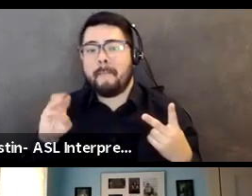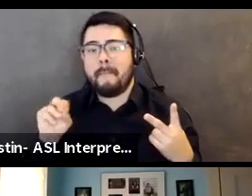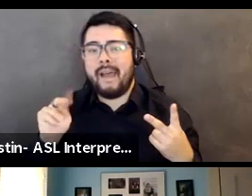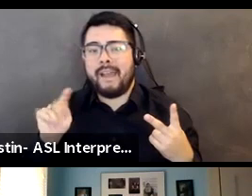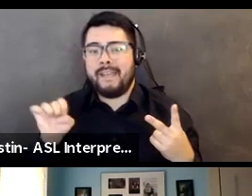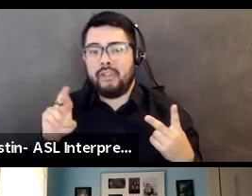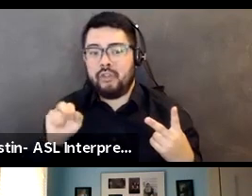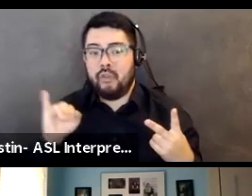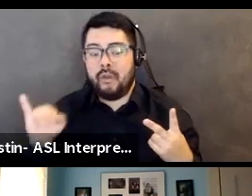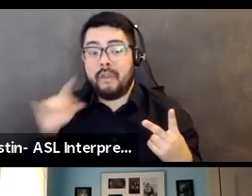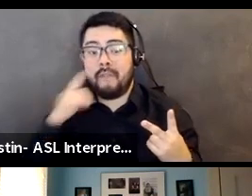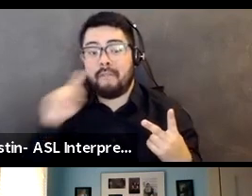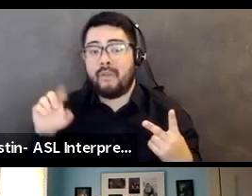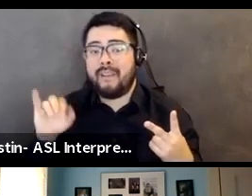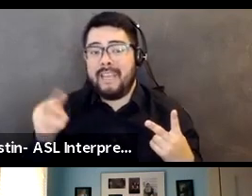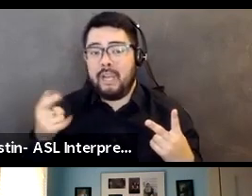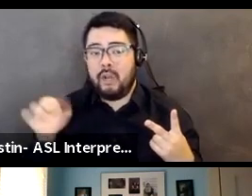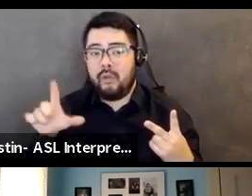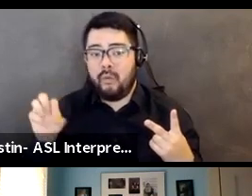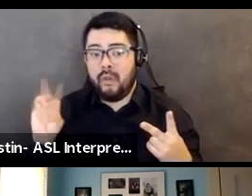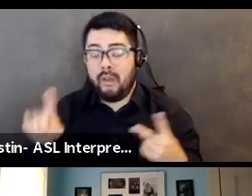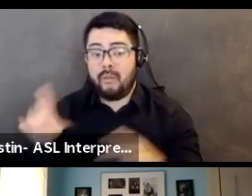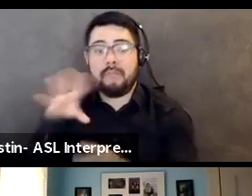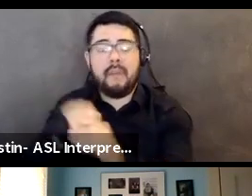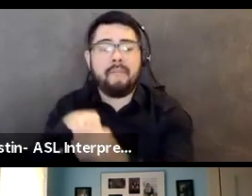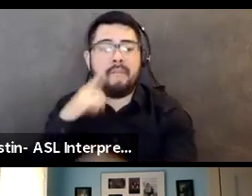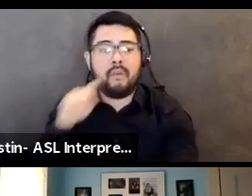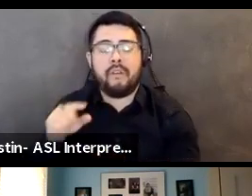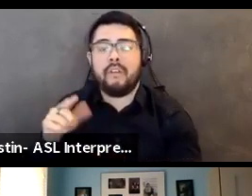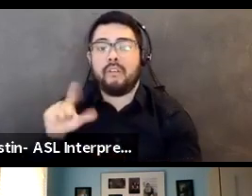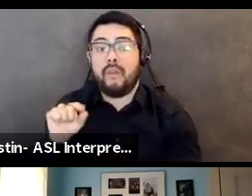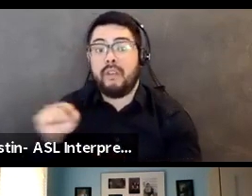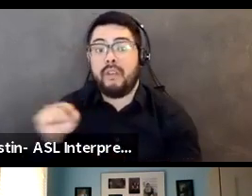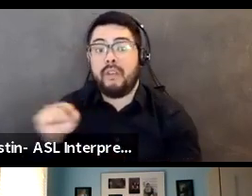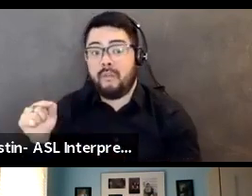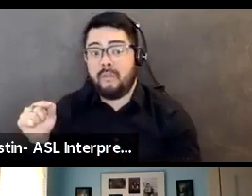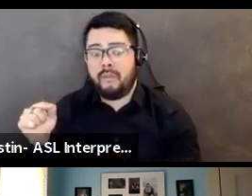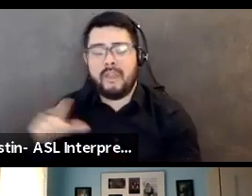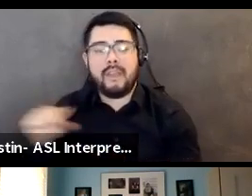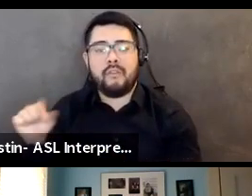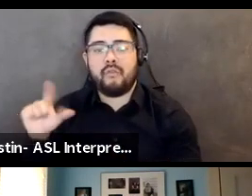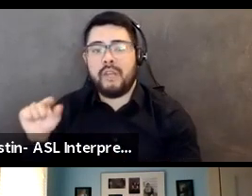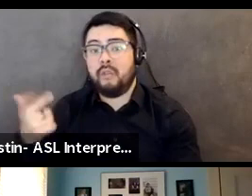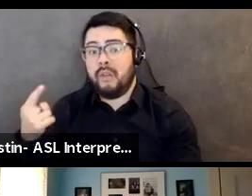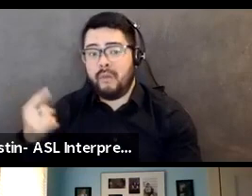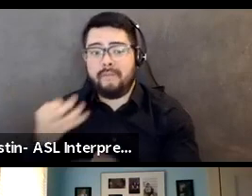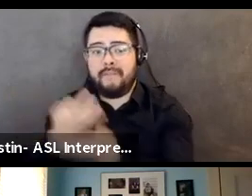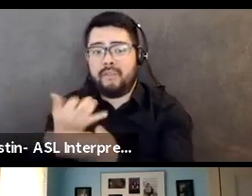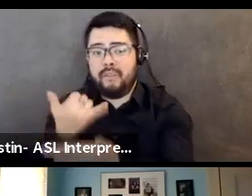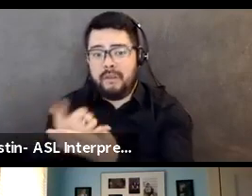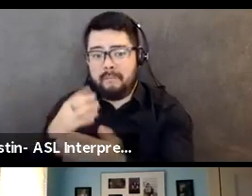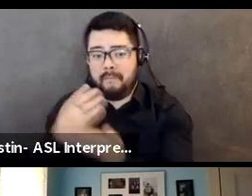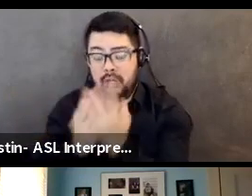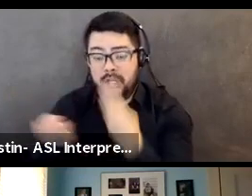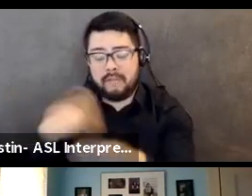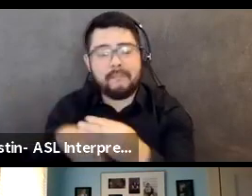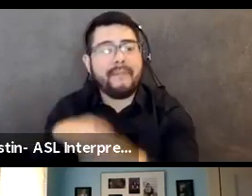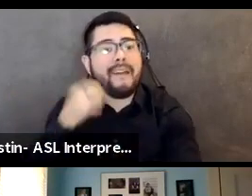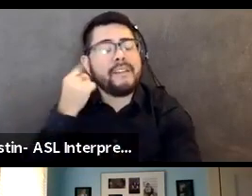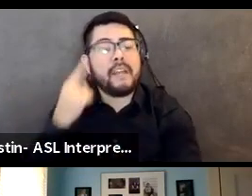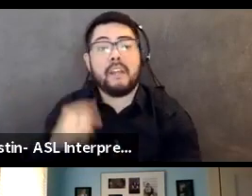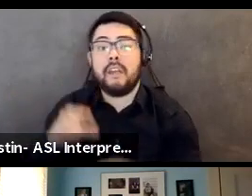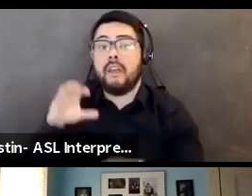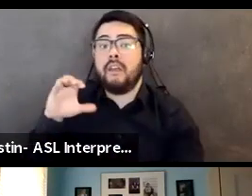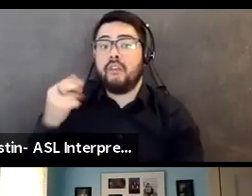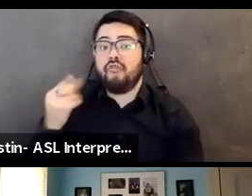in the fy21 capital budget these capital improvements will mean the world to both school communities however charter public school students